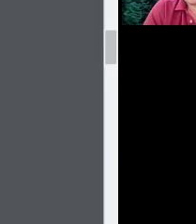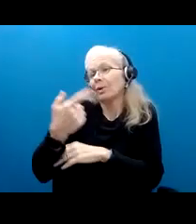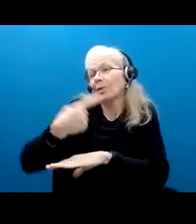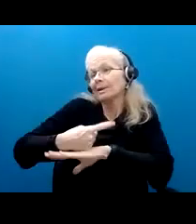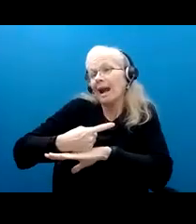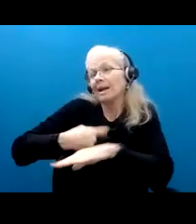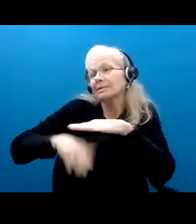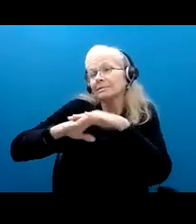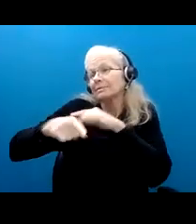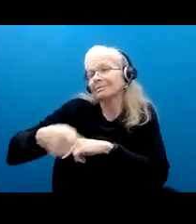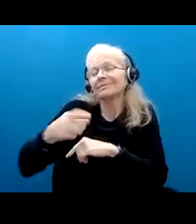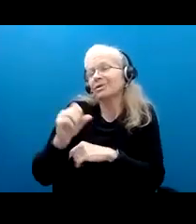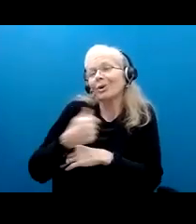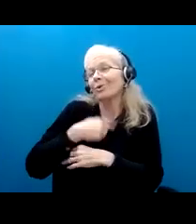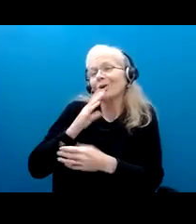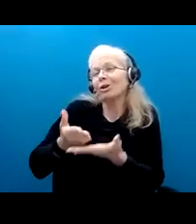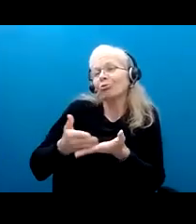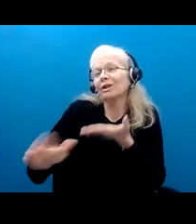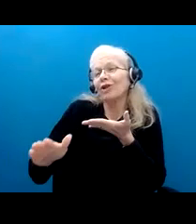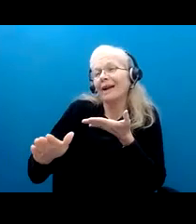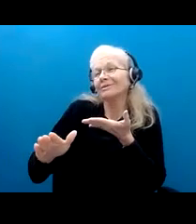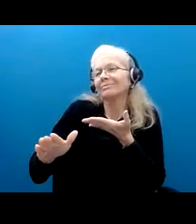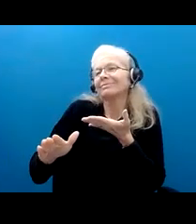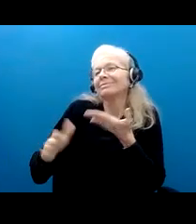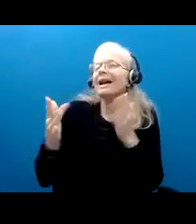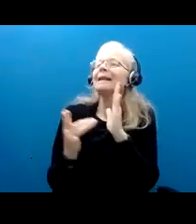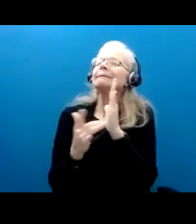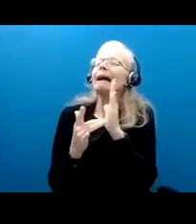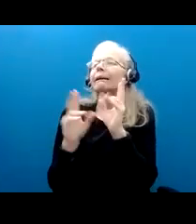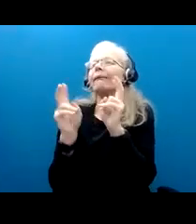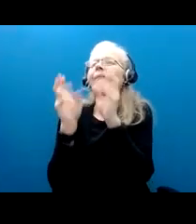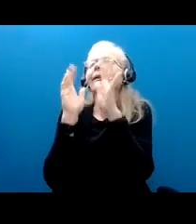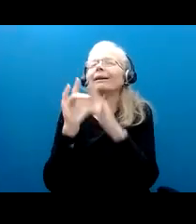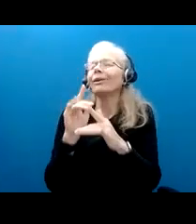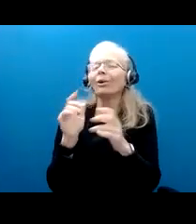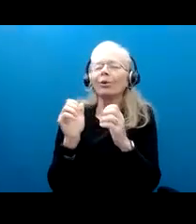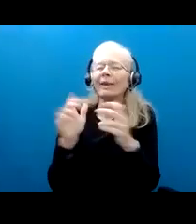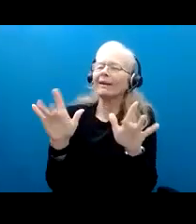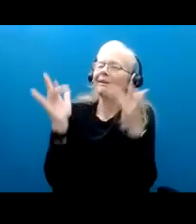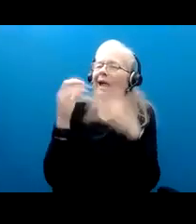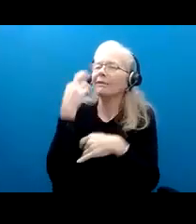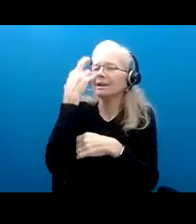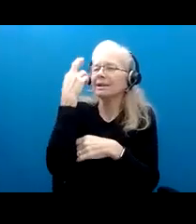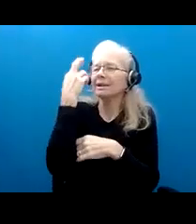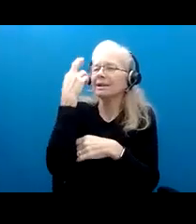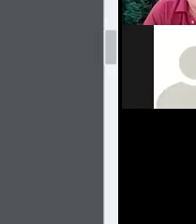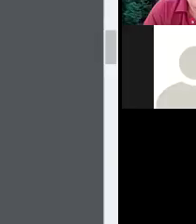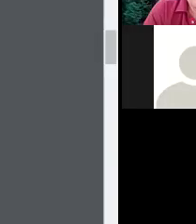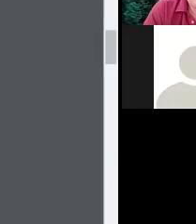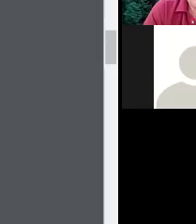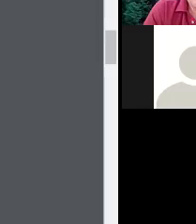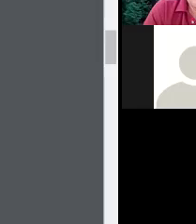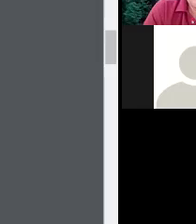So, and I think that would be a shame. Agreed.